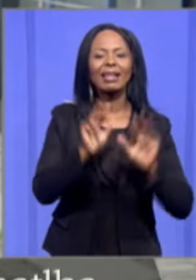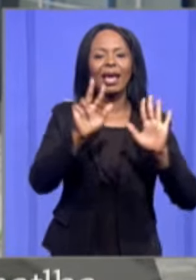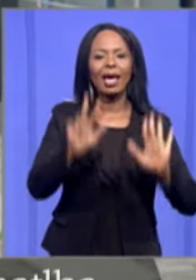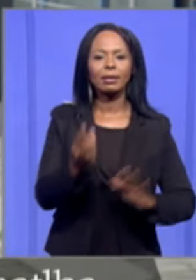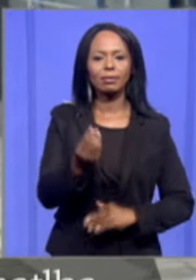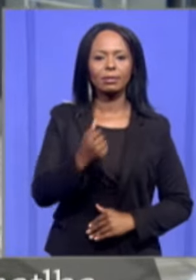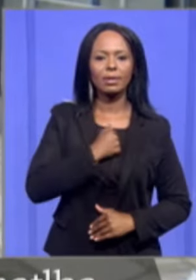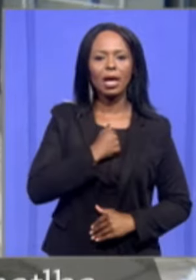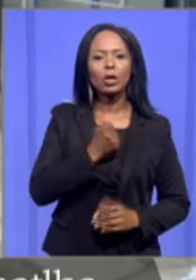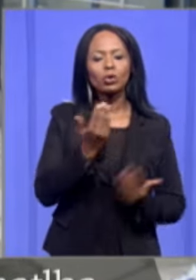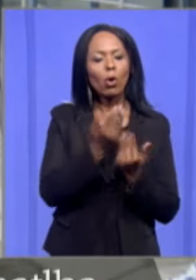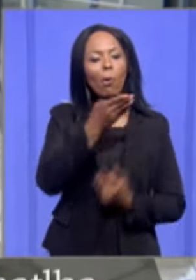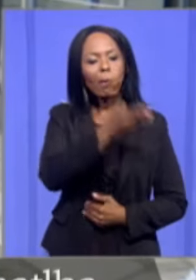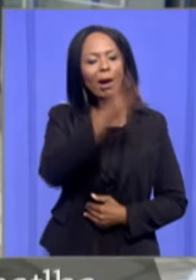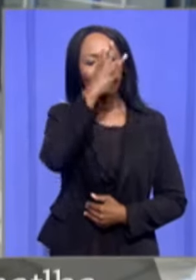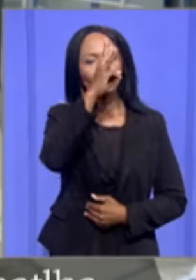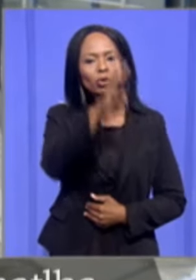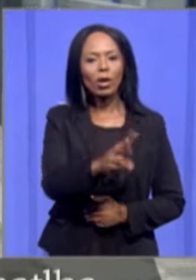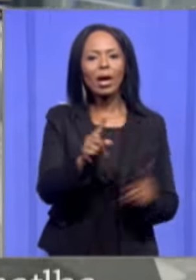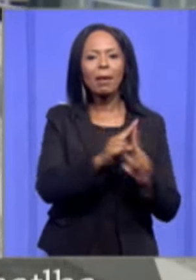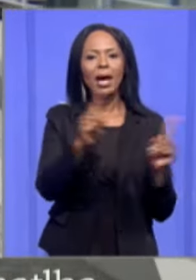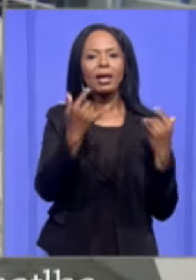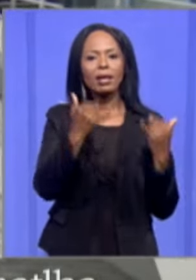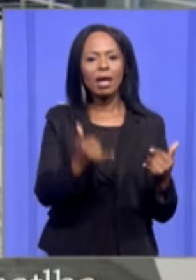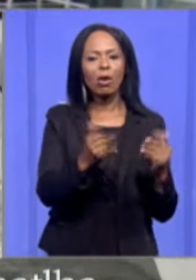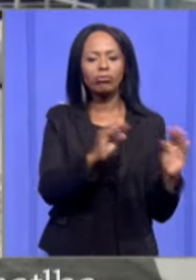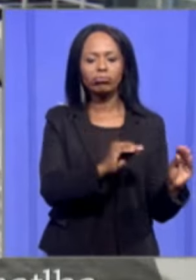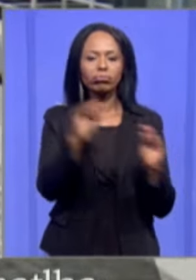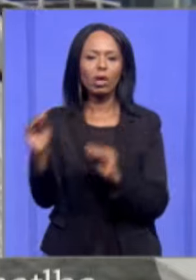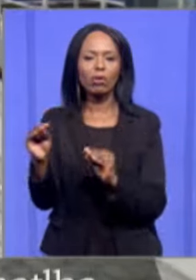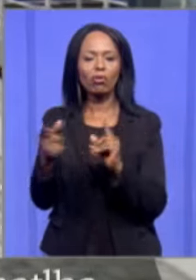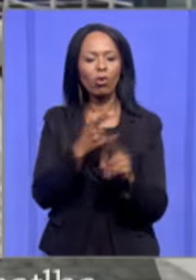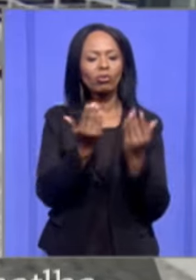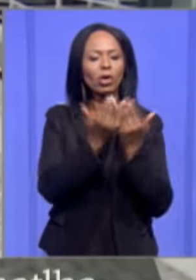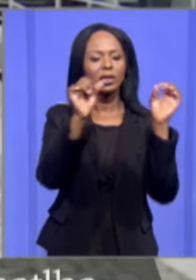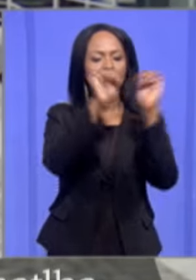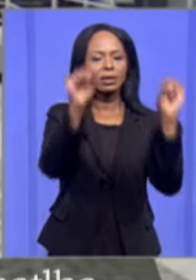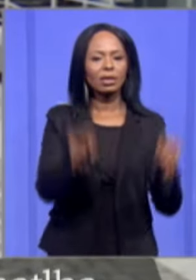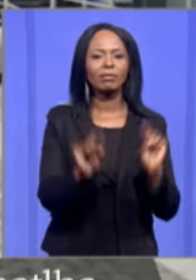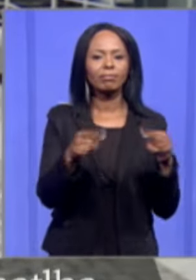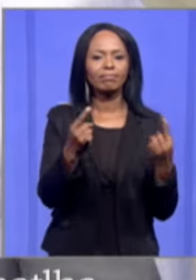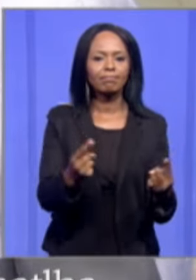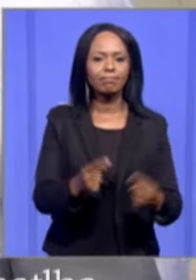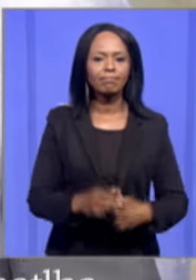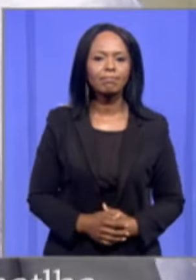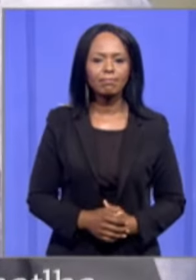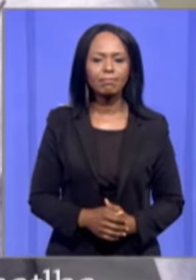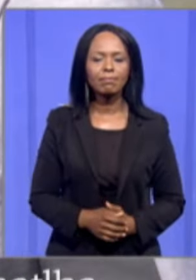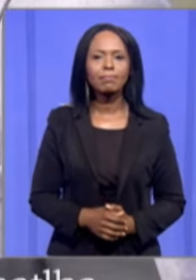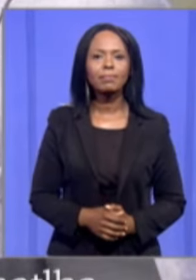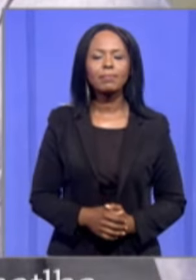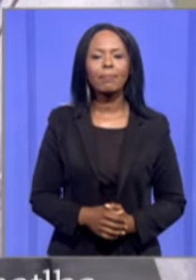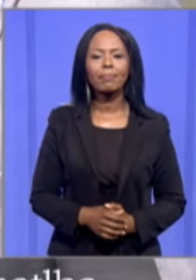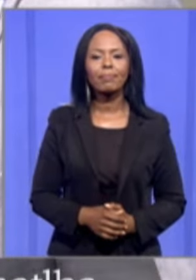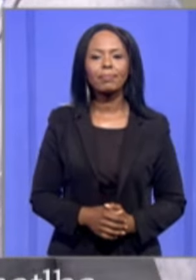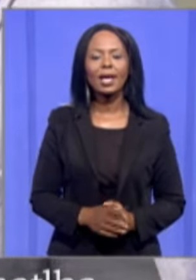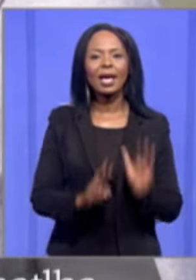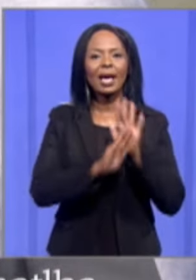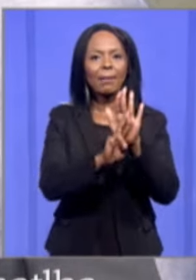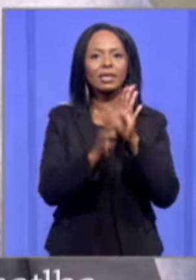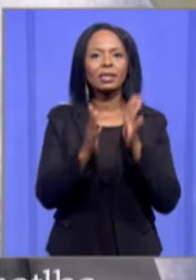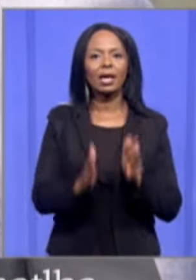in Pretoria, but I can't get it off of the system to retry and go onto the system for Johannesburg. Sibueledi sa lefapha la thuto